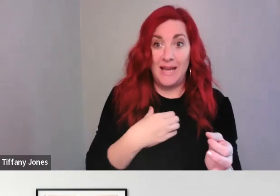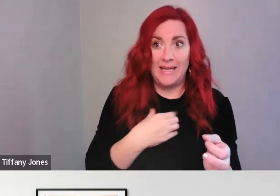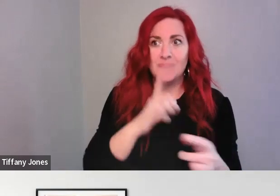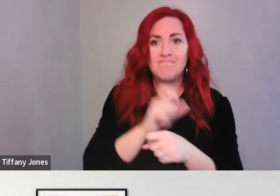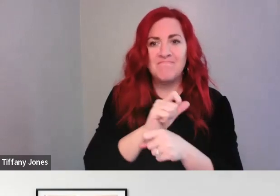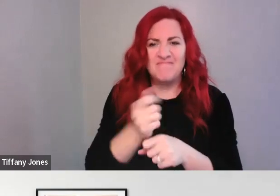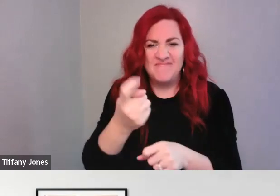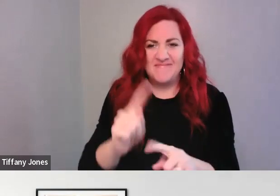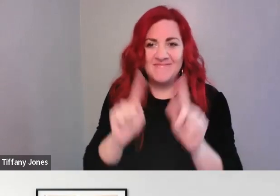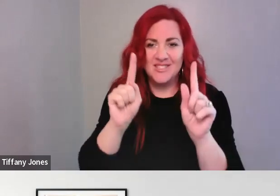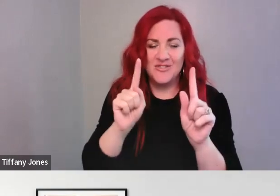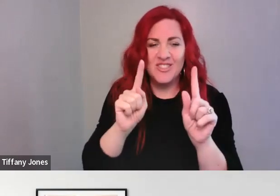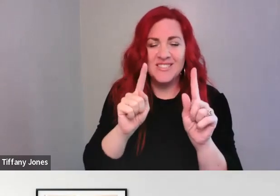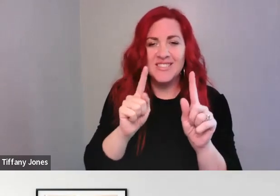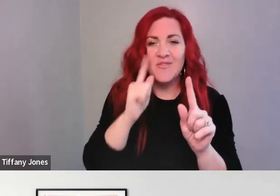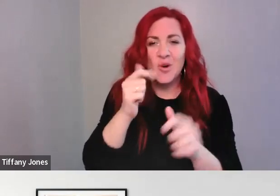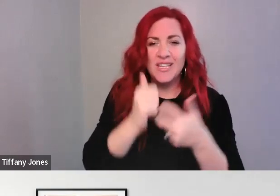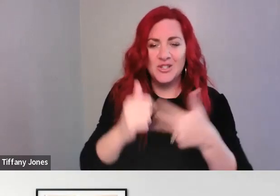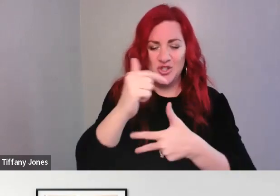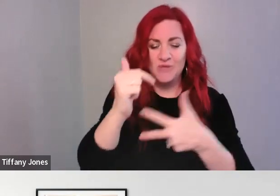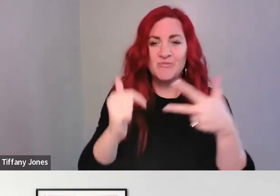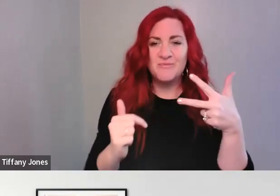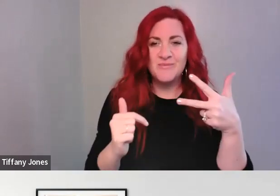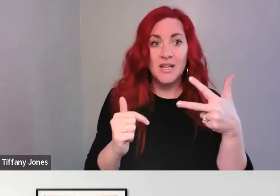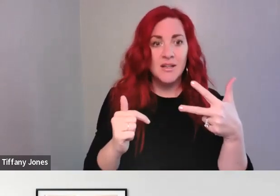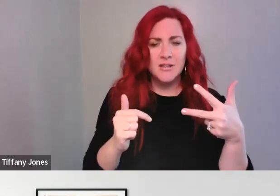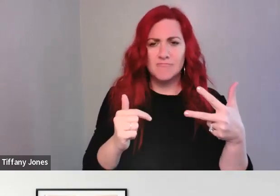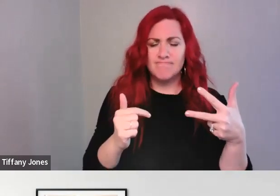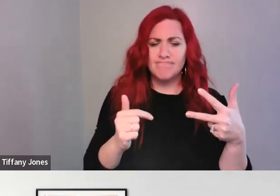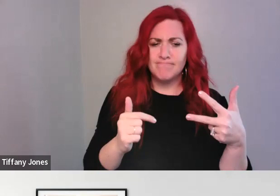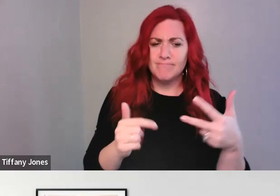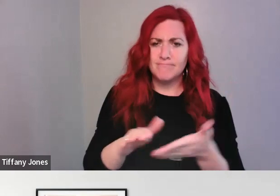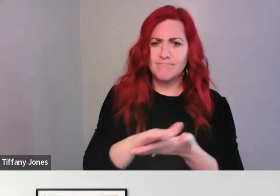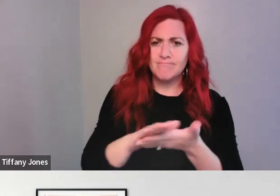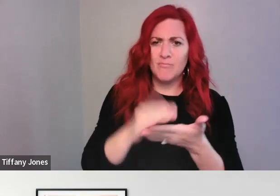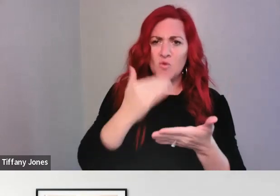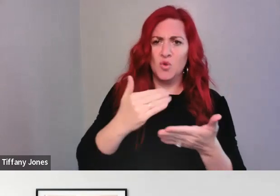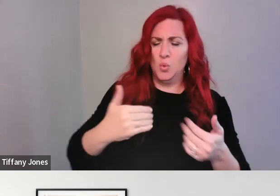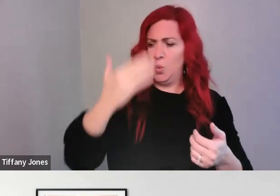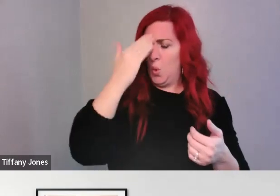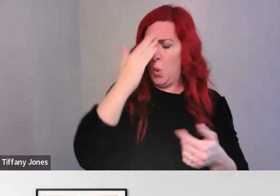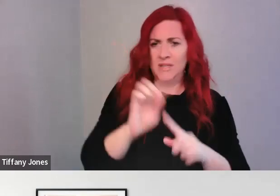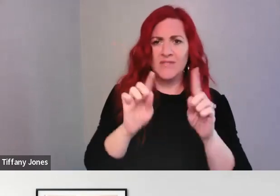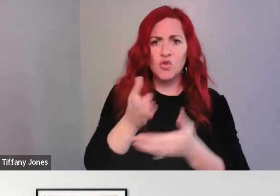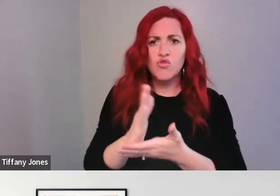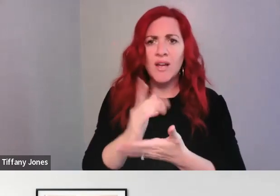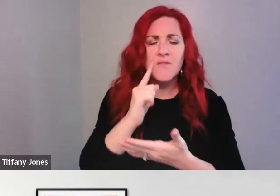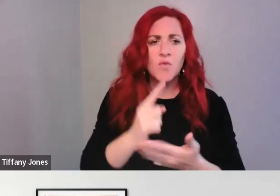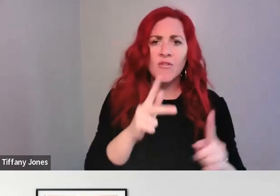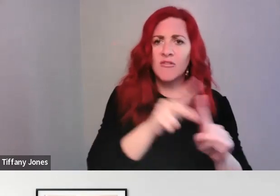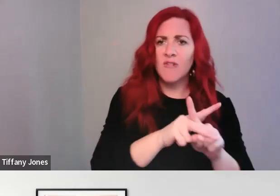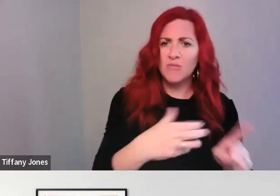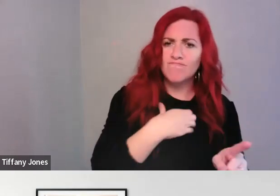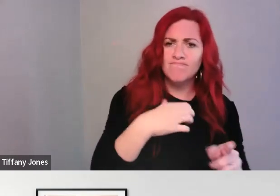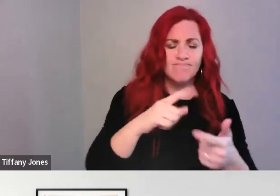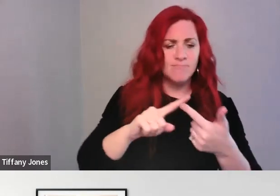are different under each one as well. And it's good to kind of know about your different rights for filing grievances or seeking some kind of